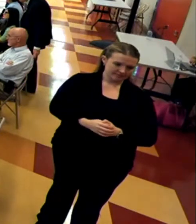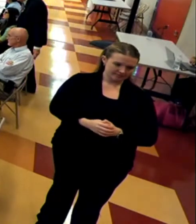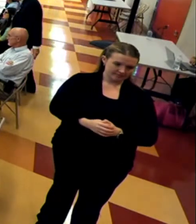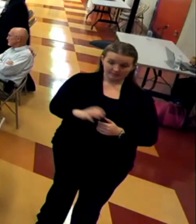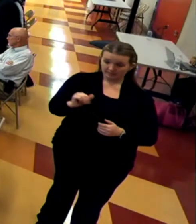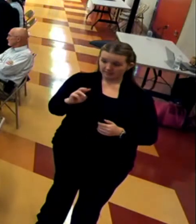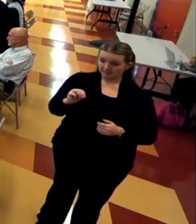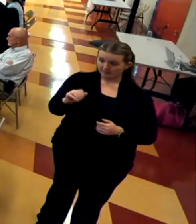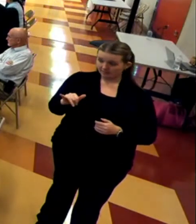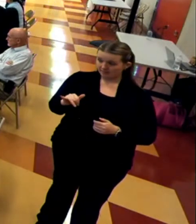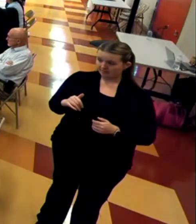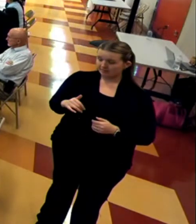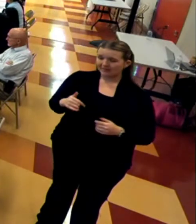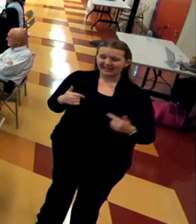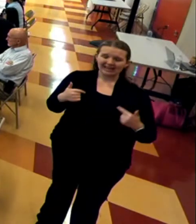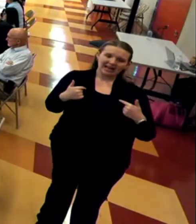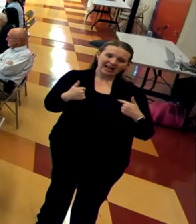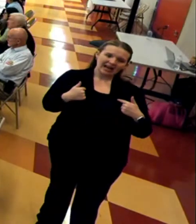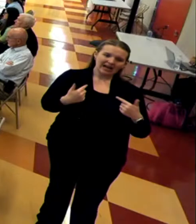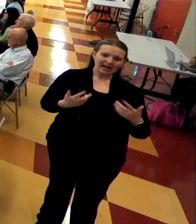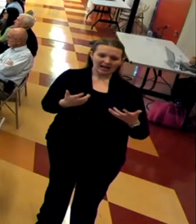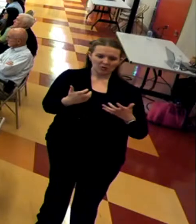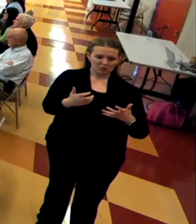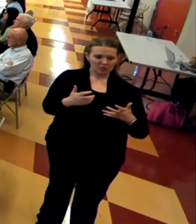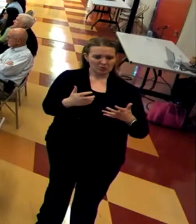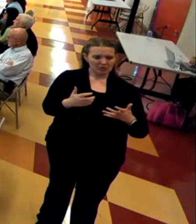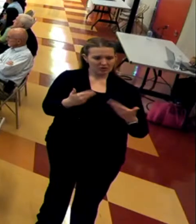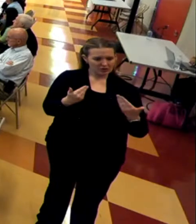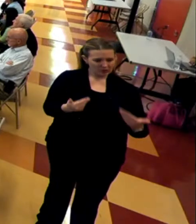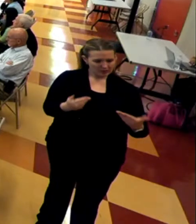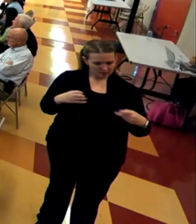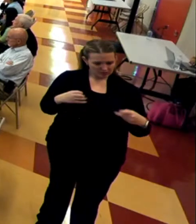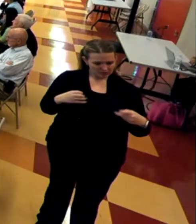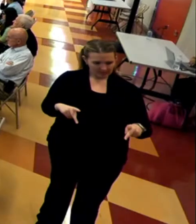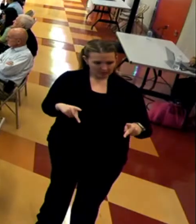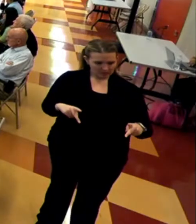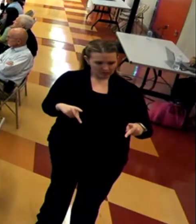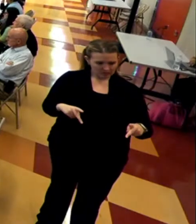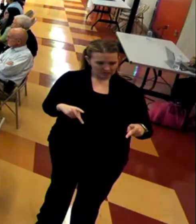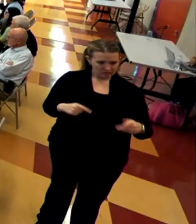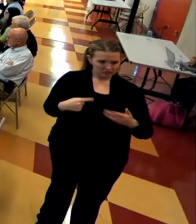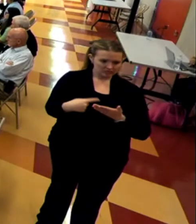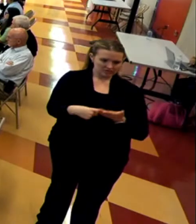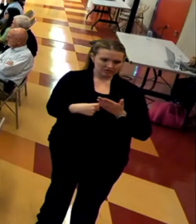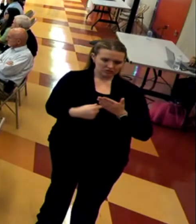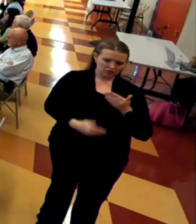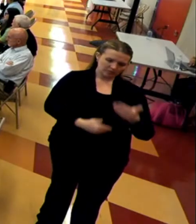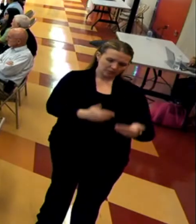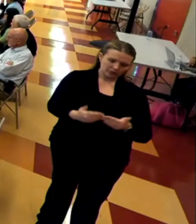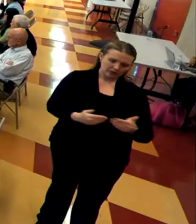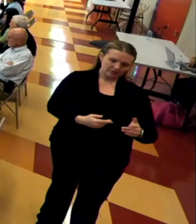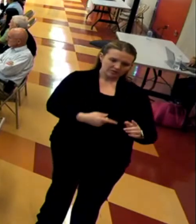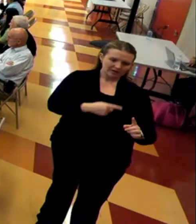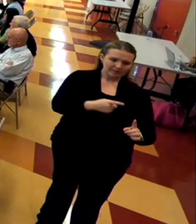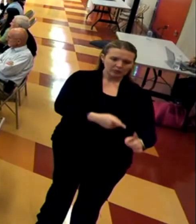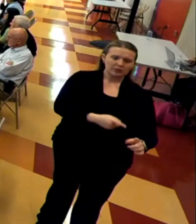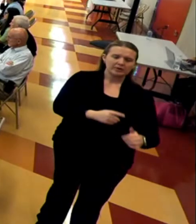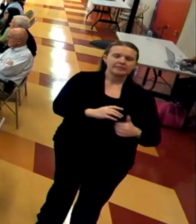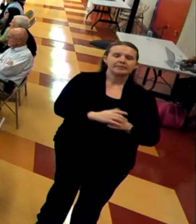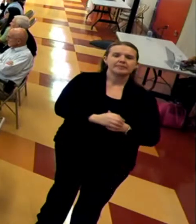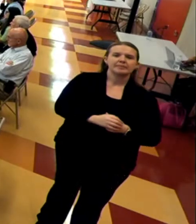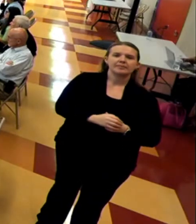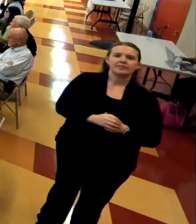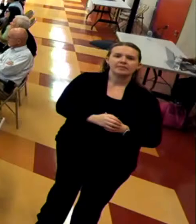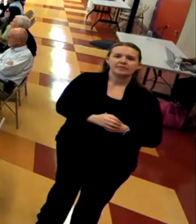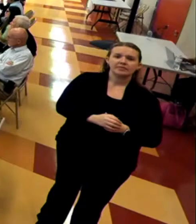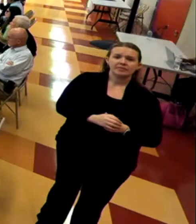Amy? I do want to take this opportunity to speak to a process point, and that is in